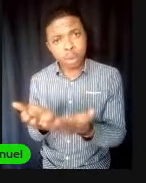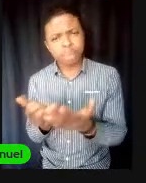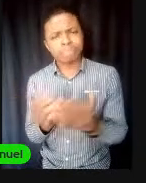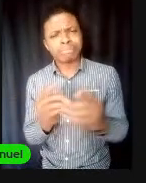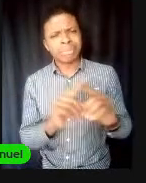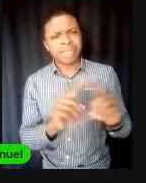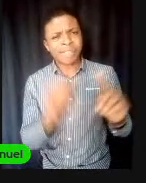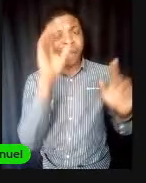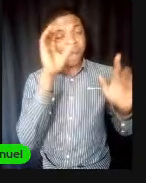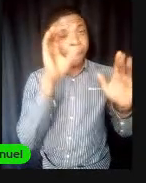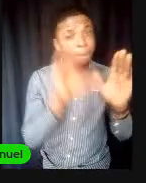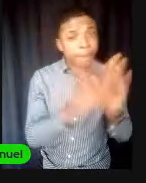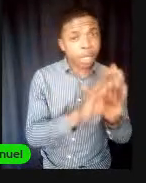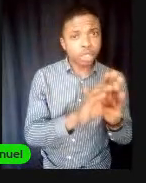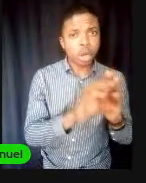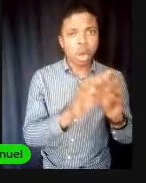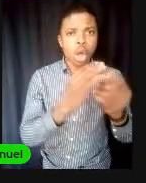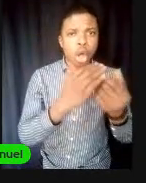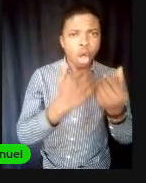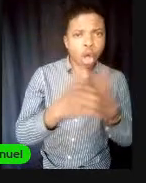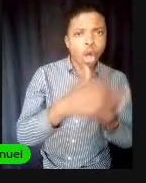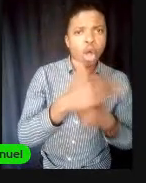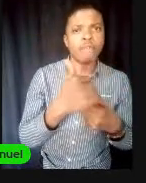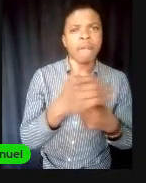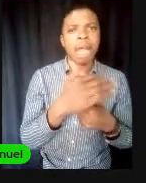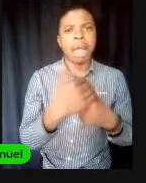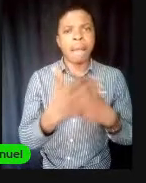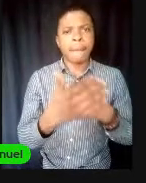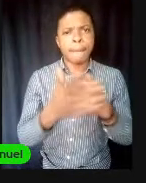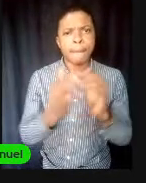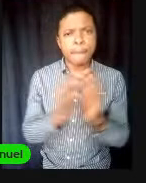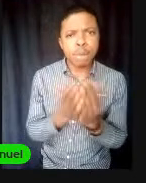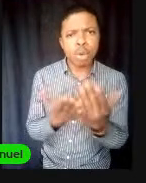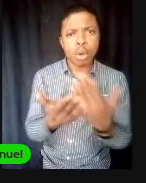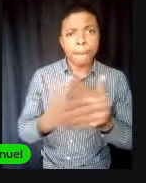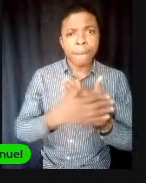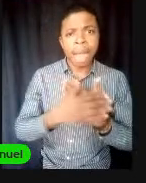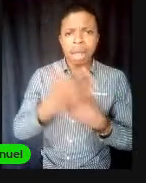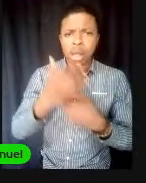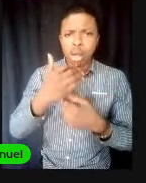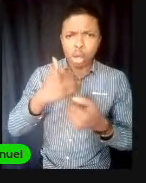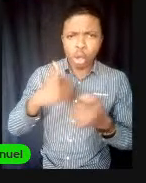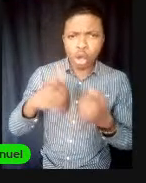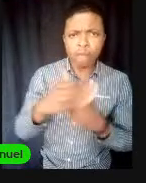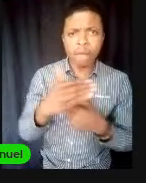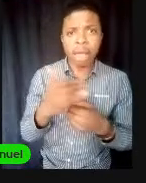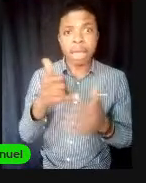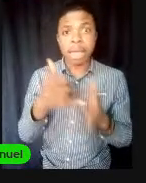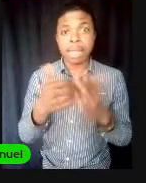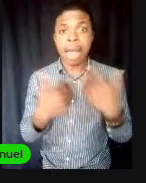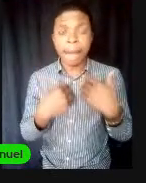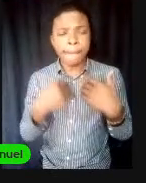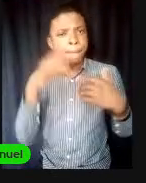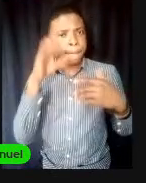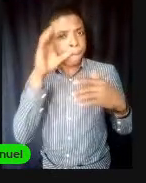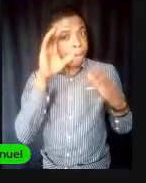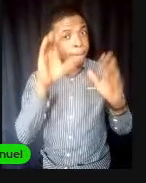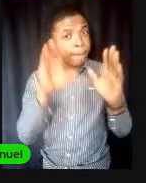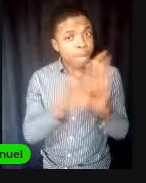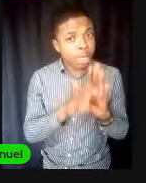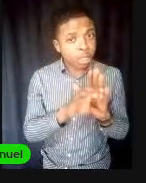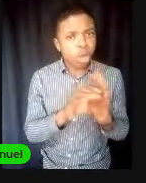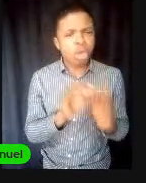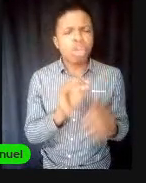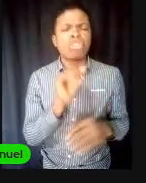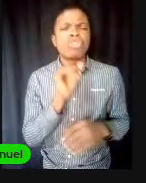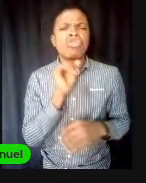cover, right? This is a really beautiful book cover, as you can see. Now it has a picture on it, but it's not just a picture,